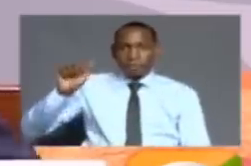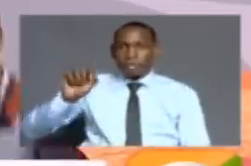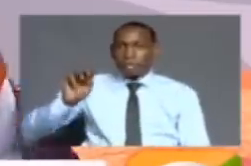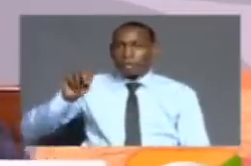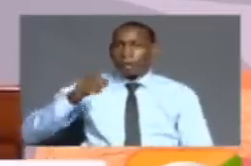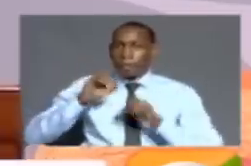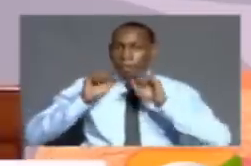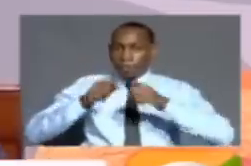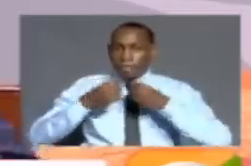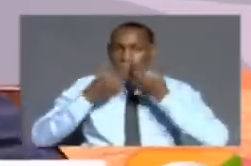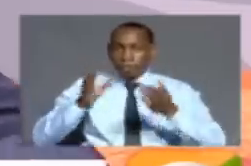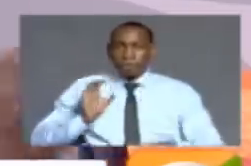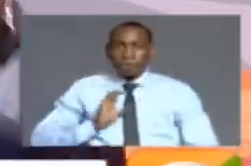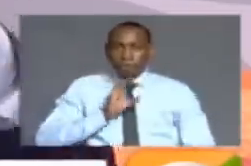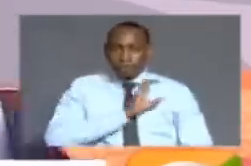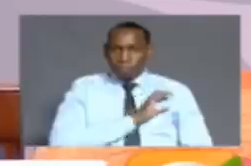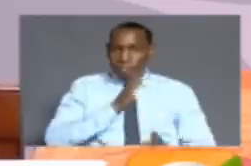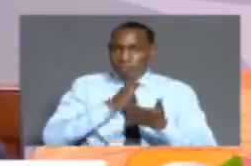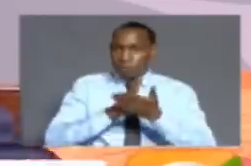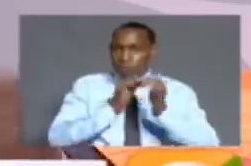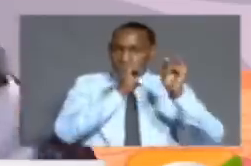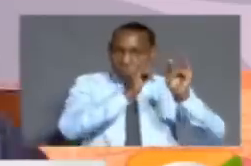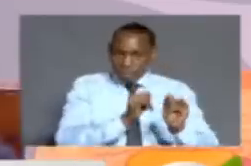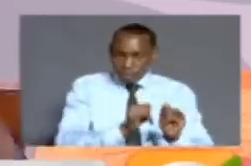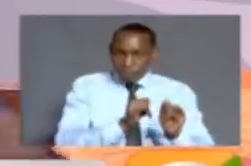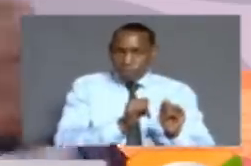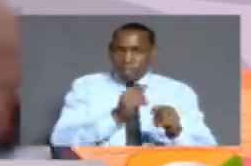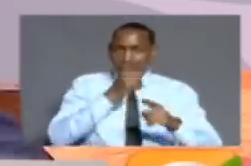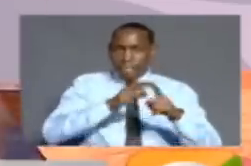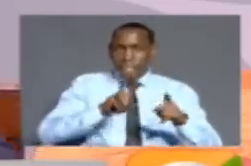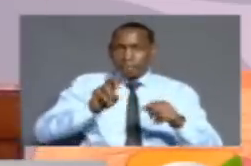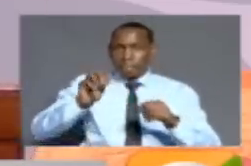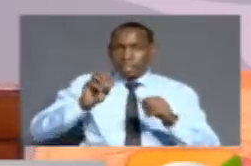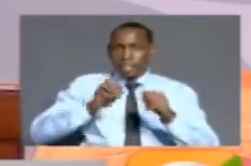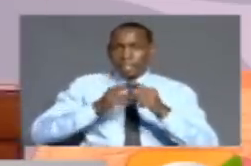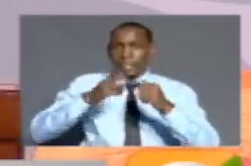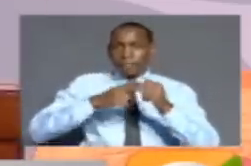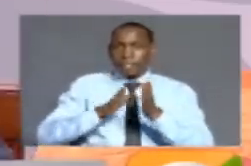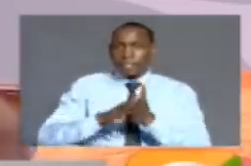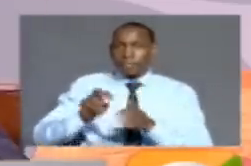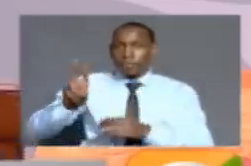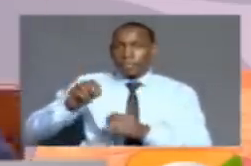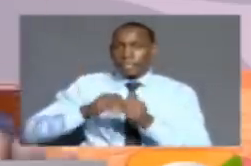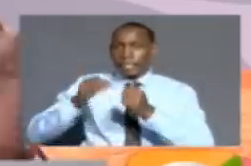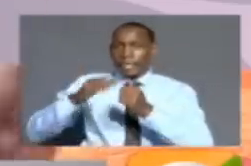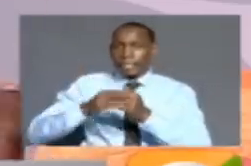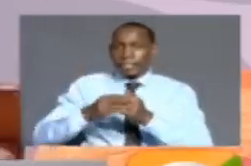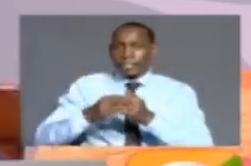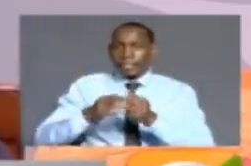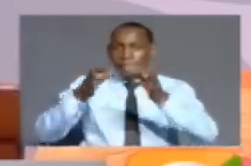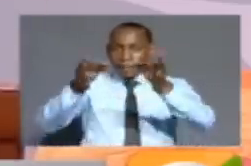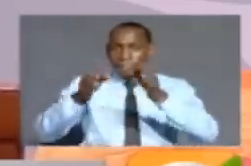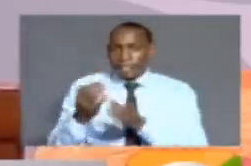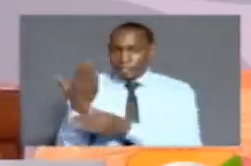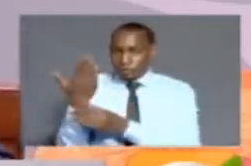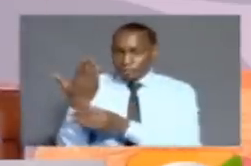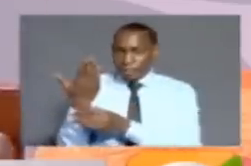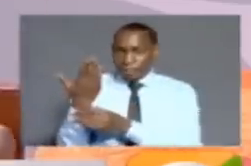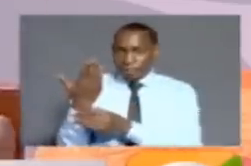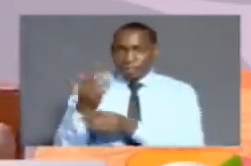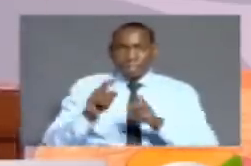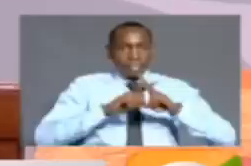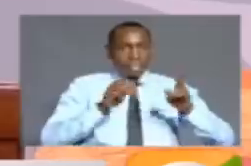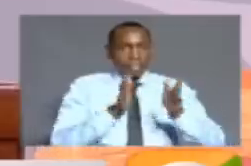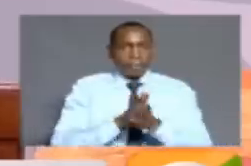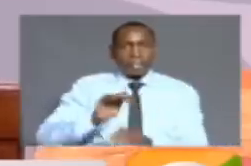in is very current. We are looking at 2017, 2018 financial statements. Mm-hmm. When we look at those 2018 financial statements, like we started